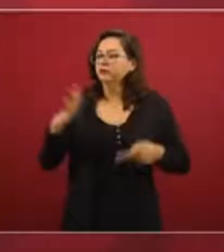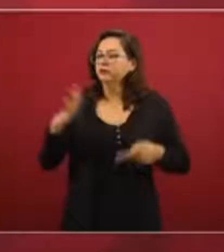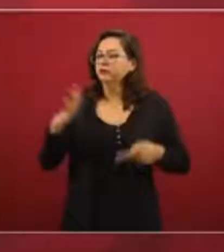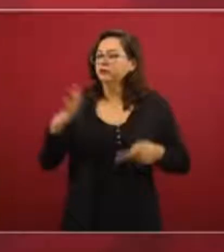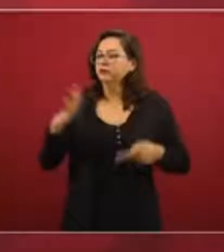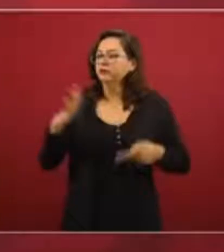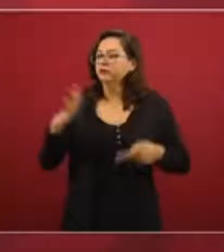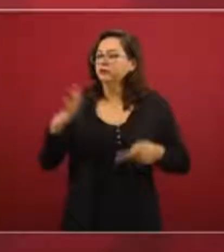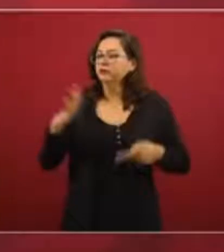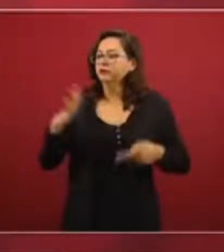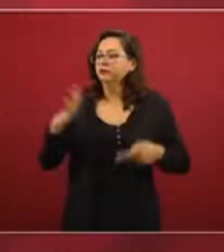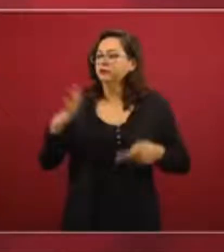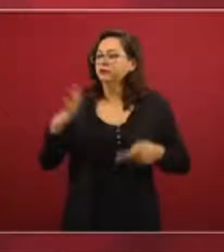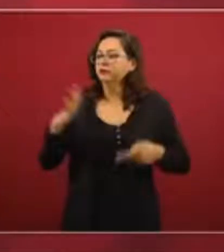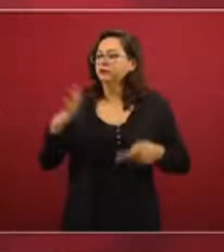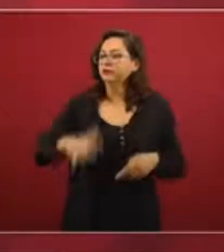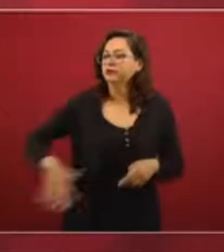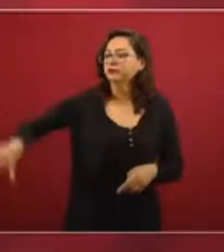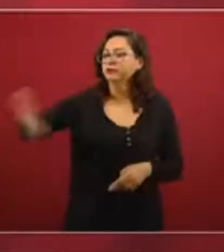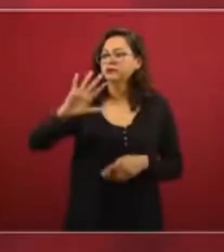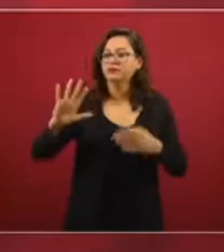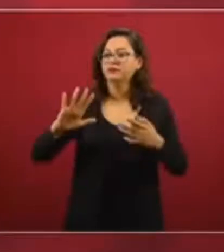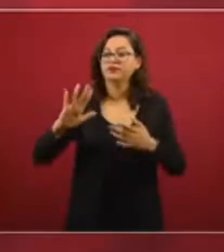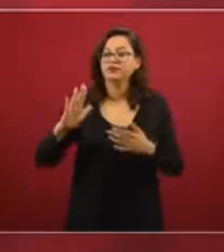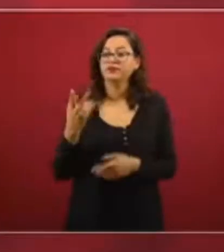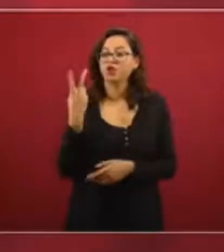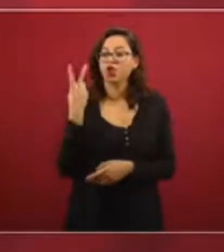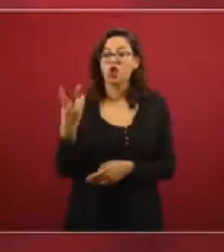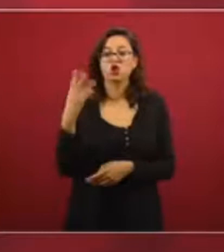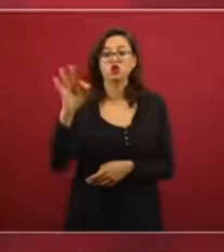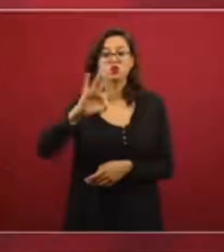if 2% of the citizens